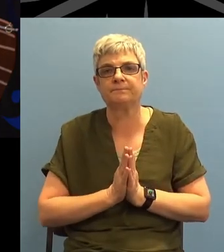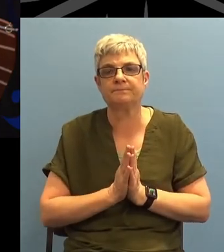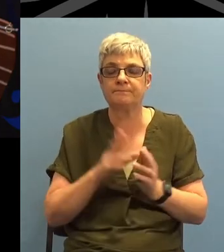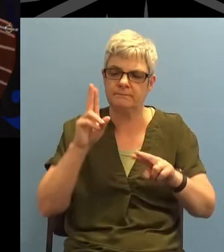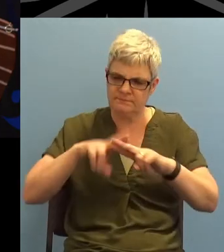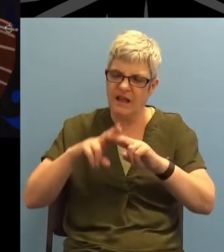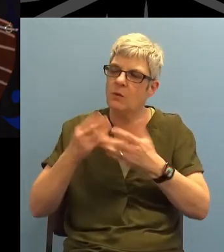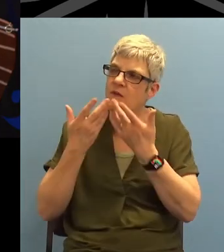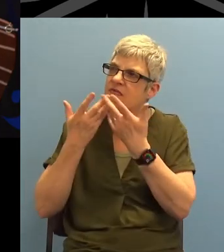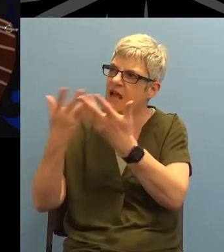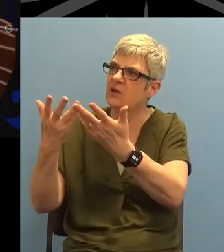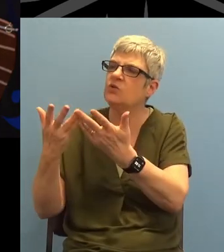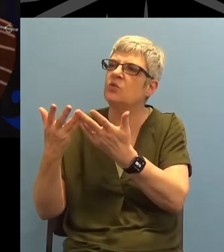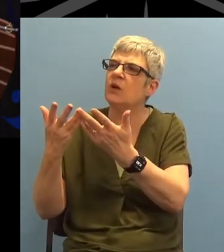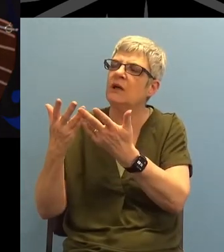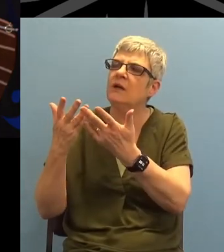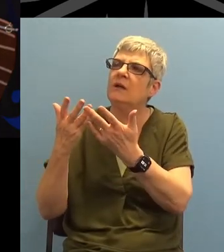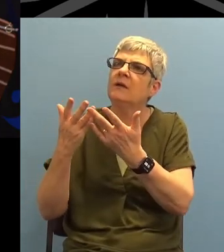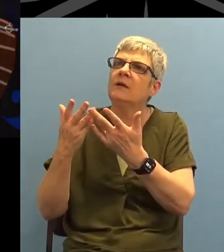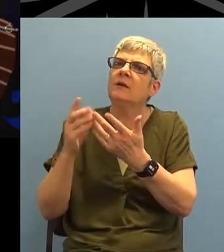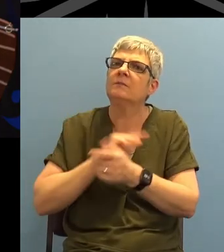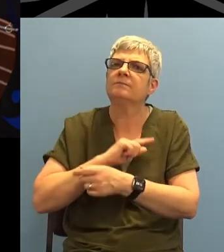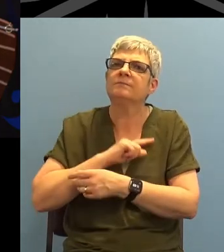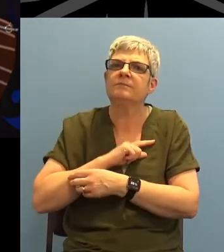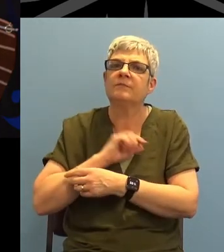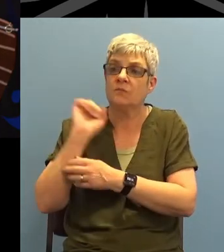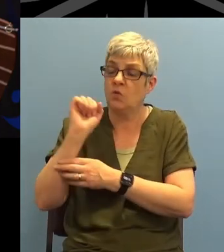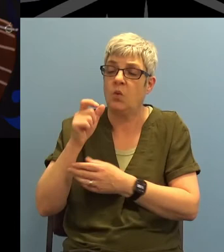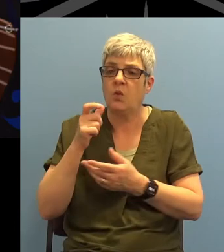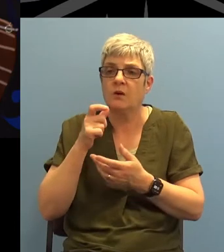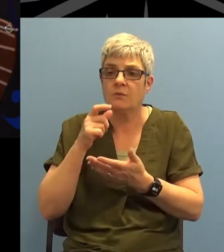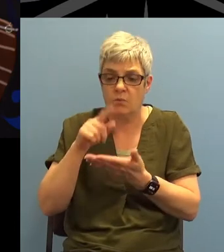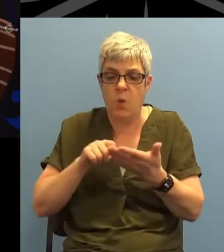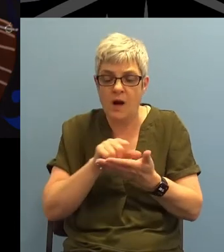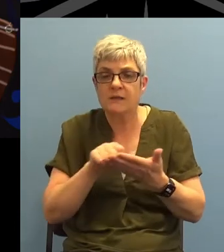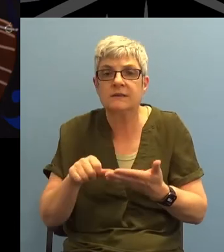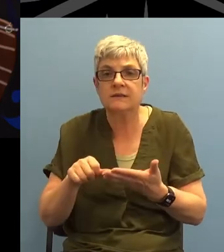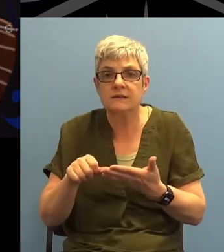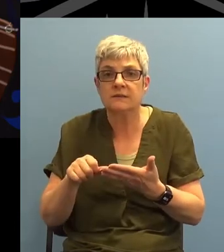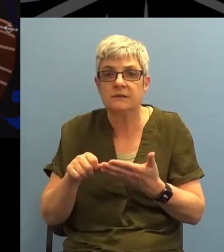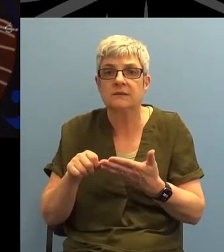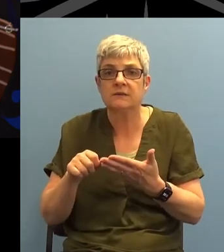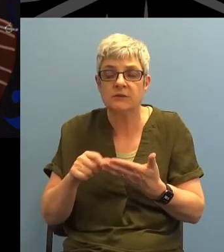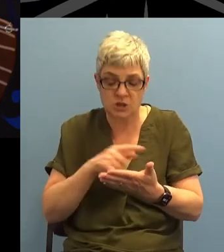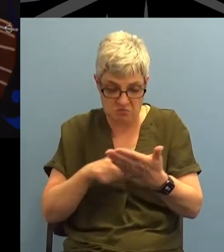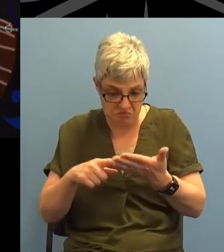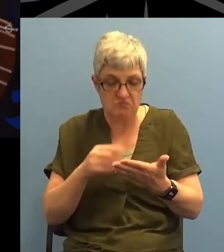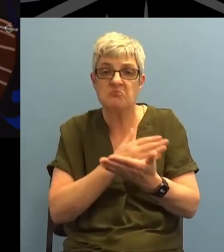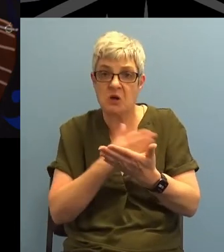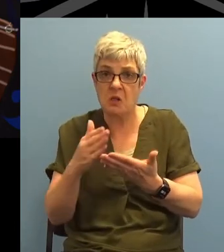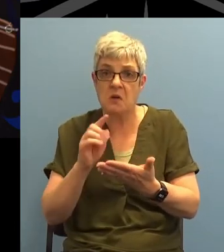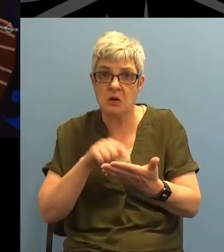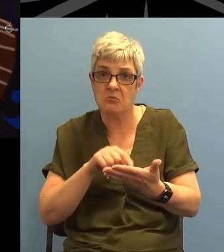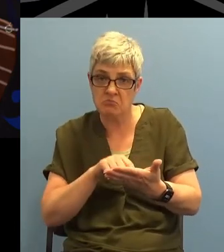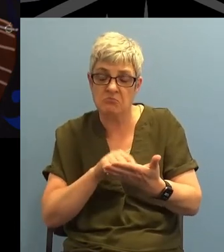Father, we thank you for your word, which addresses us very